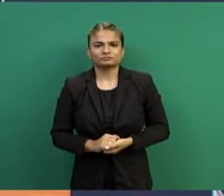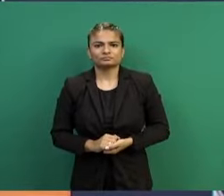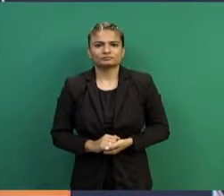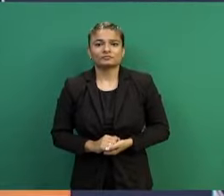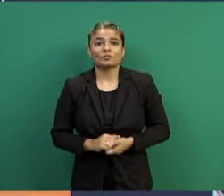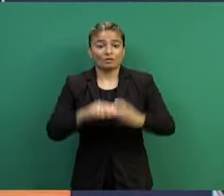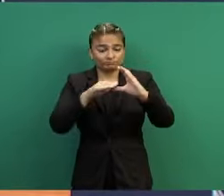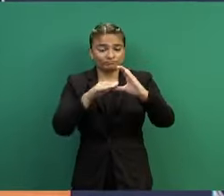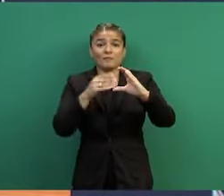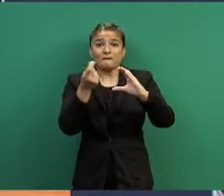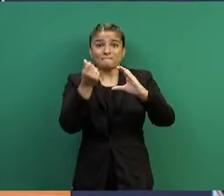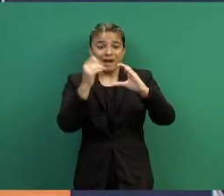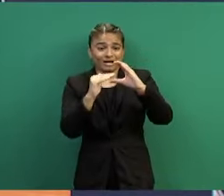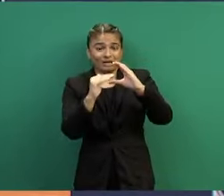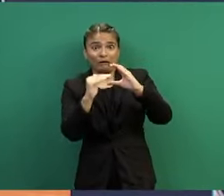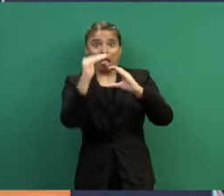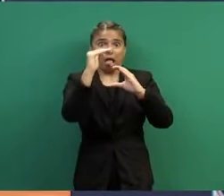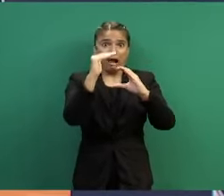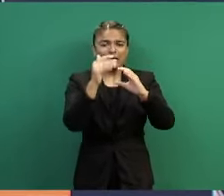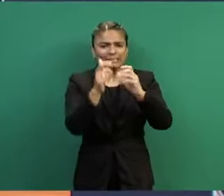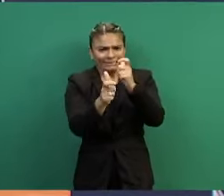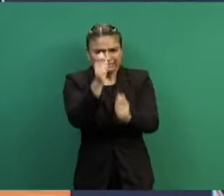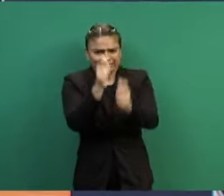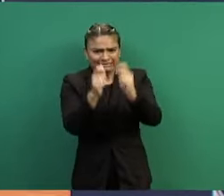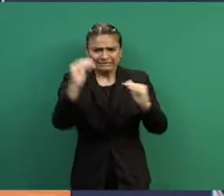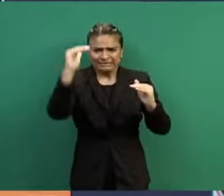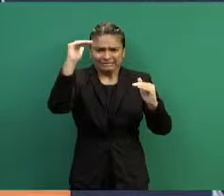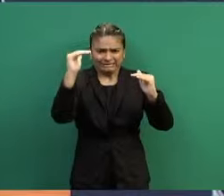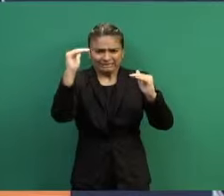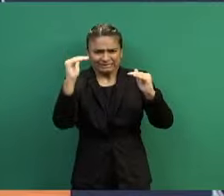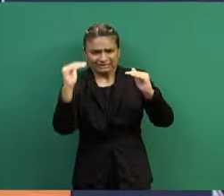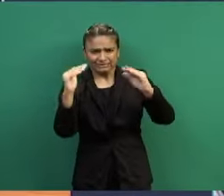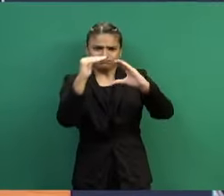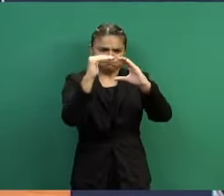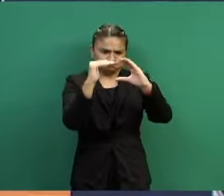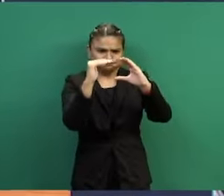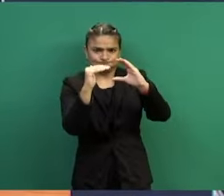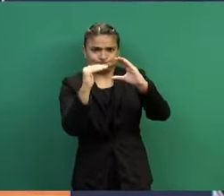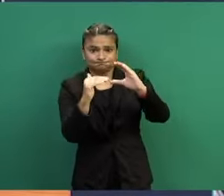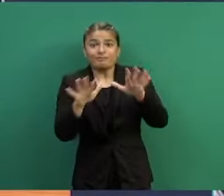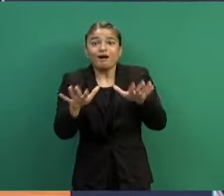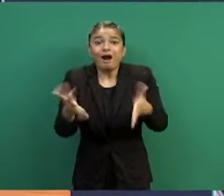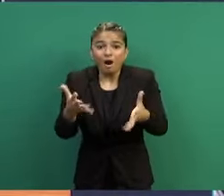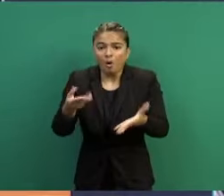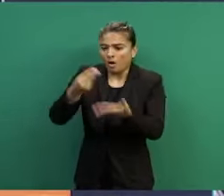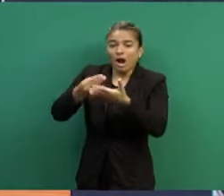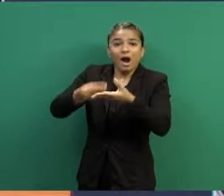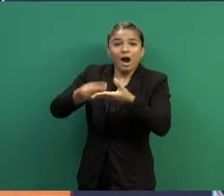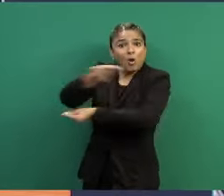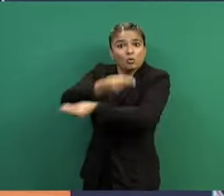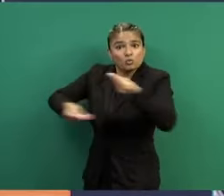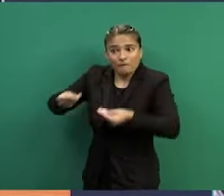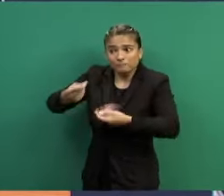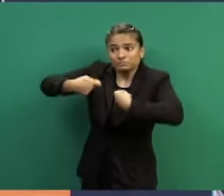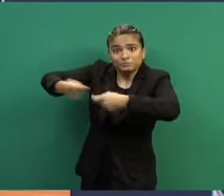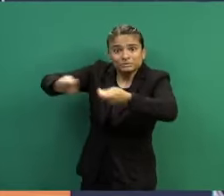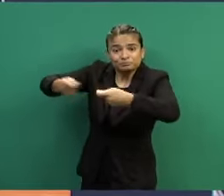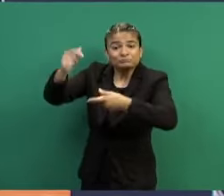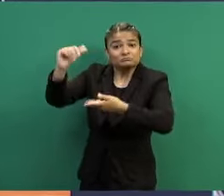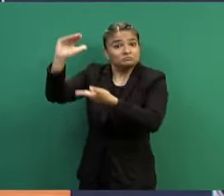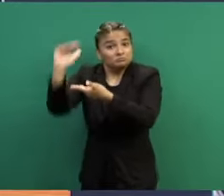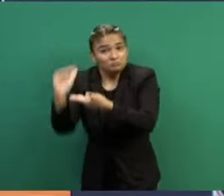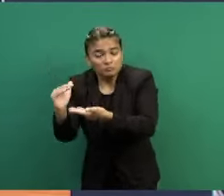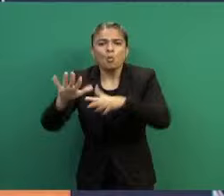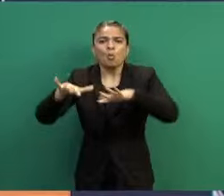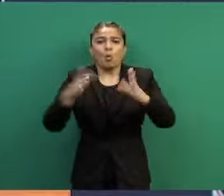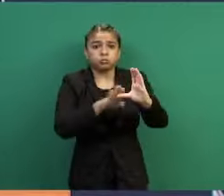Guiding inflation back towards the midpoint of the target band reduces the economic